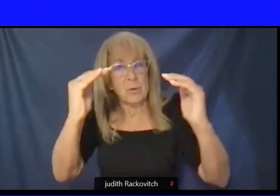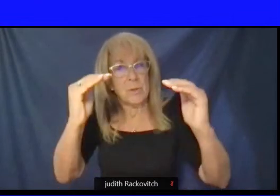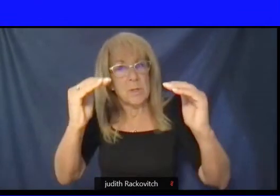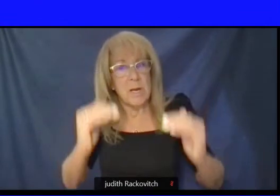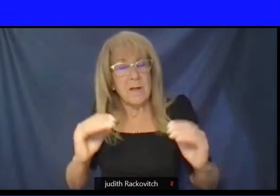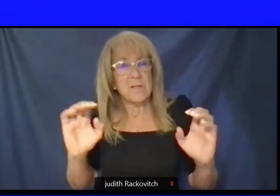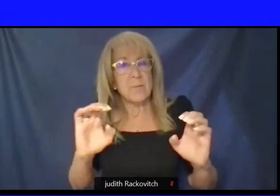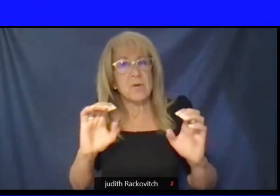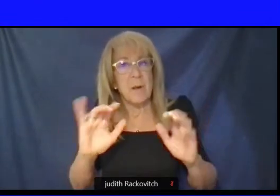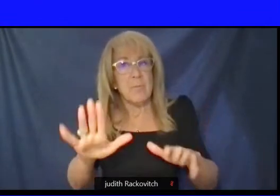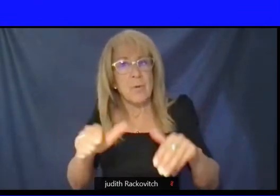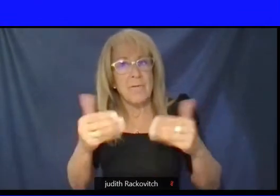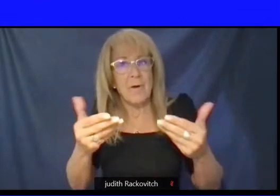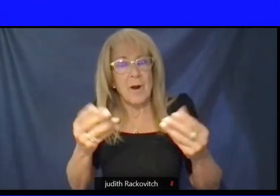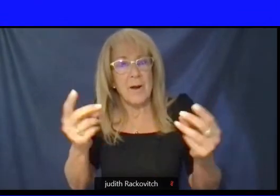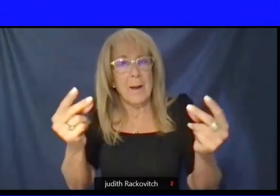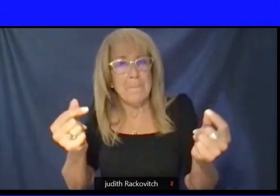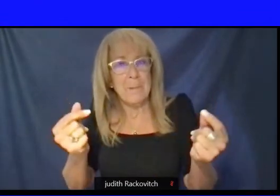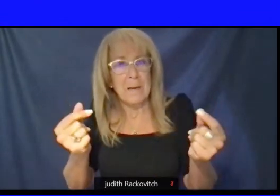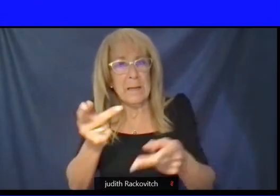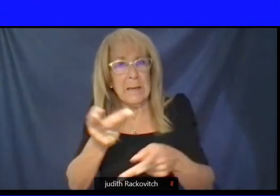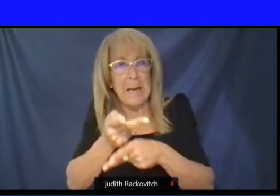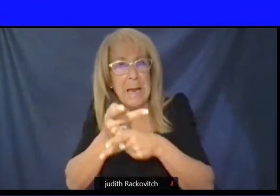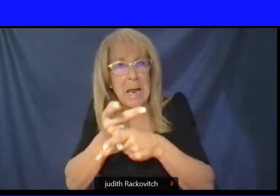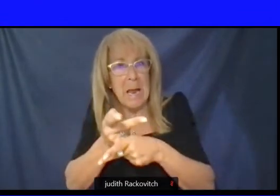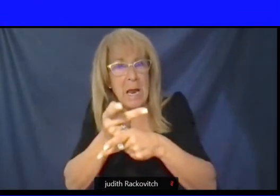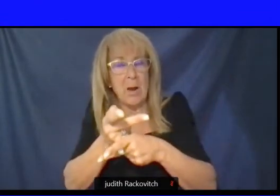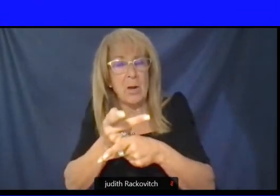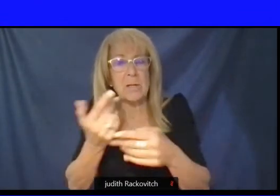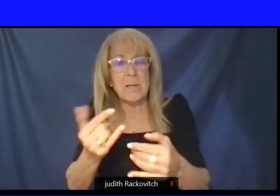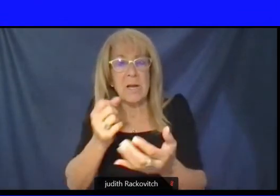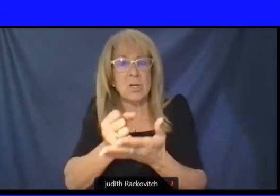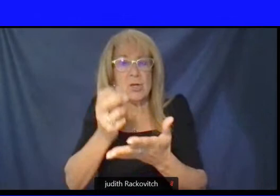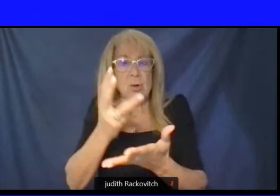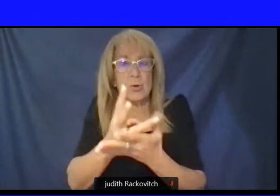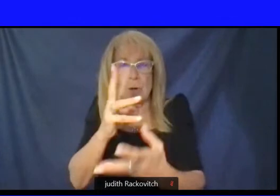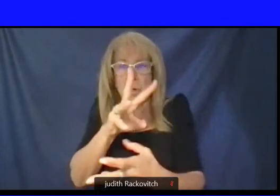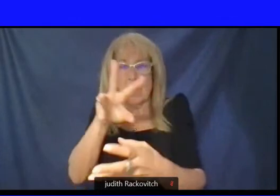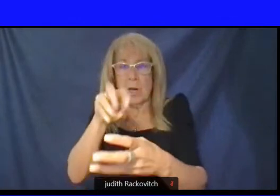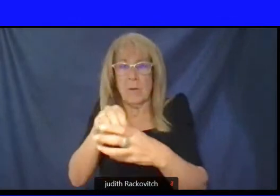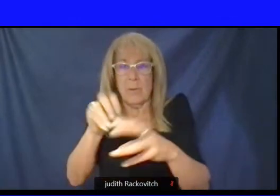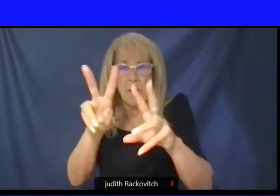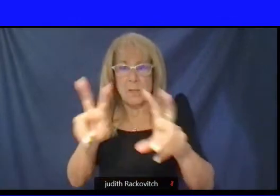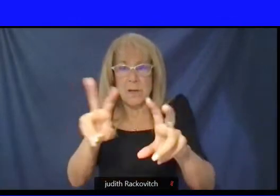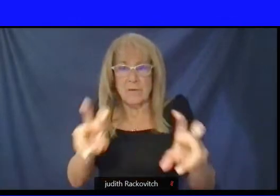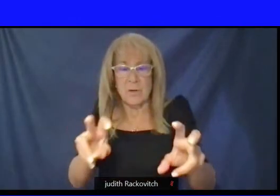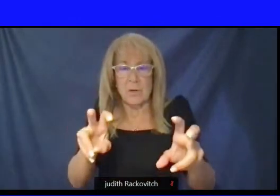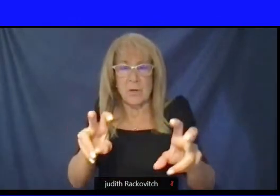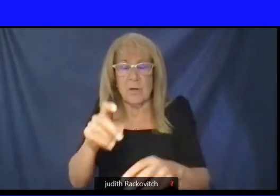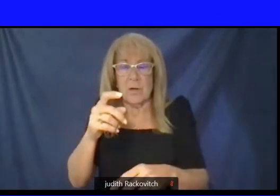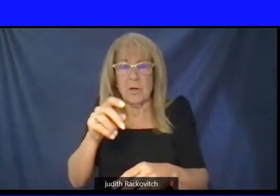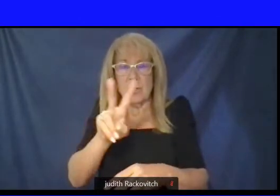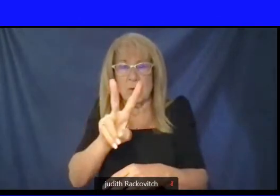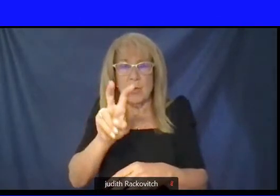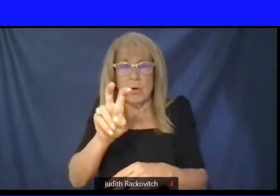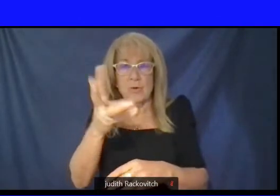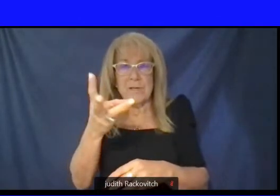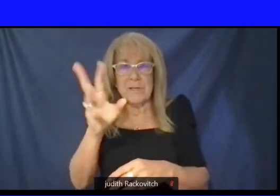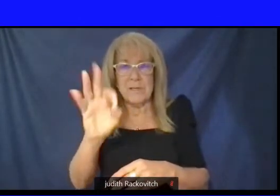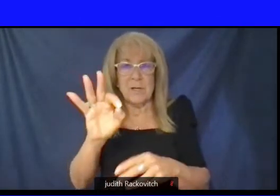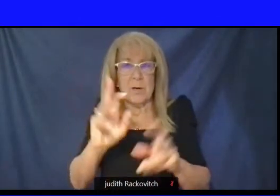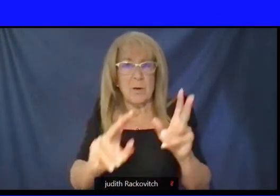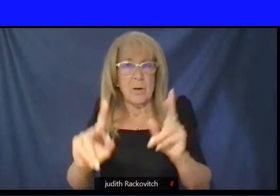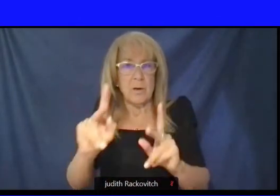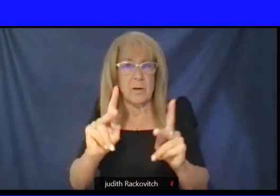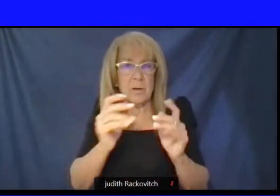And I believe the rest of the report, basically, I'll leave to the committee. They are the same. We do,